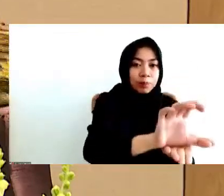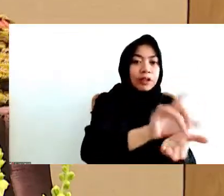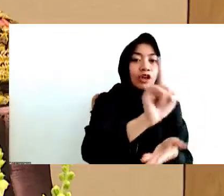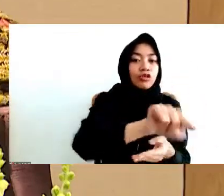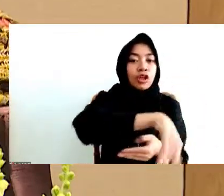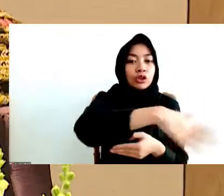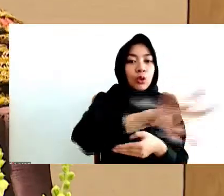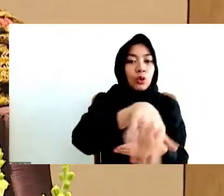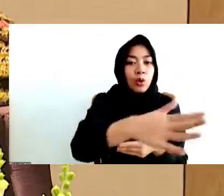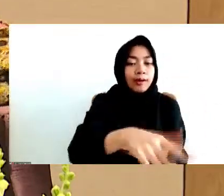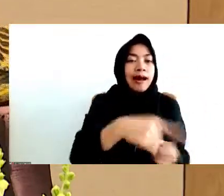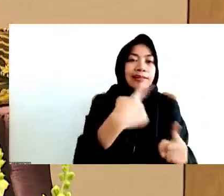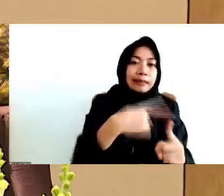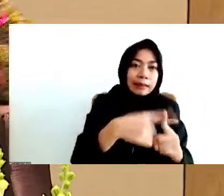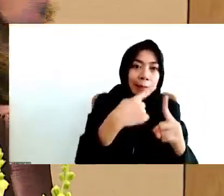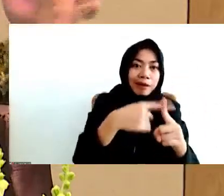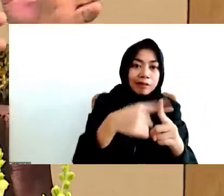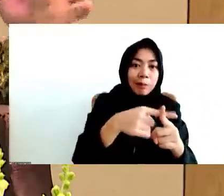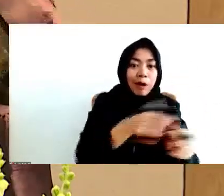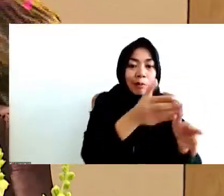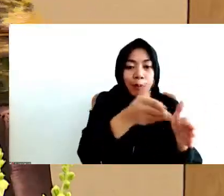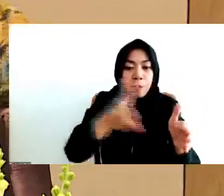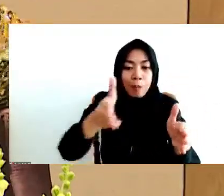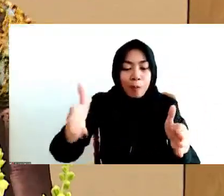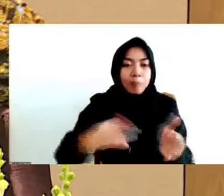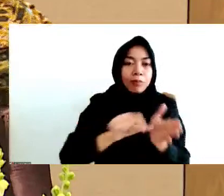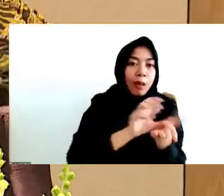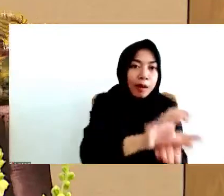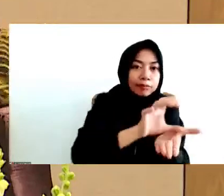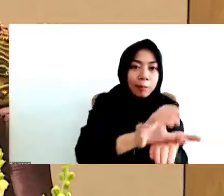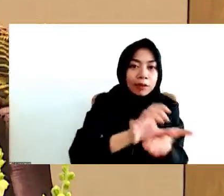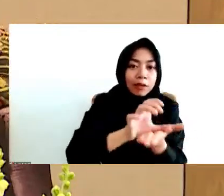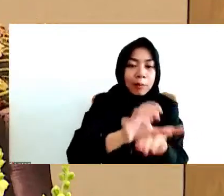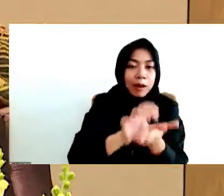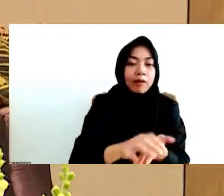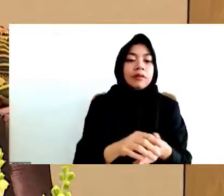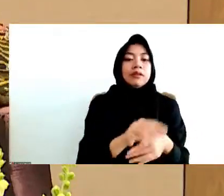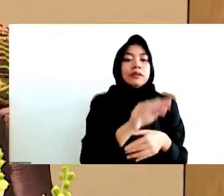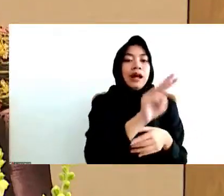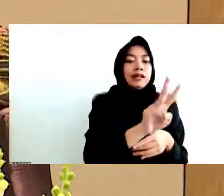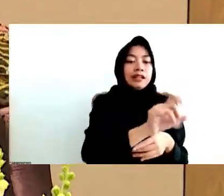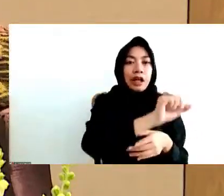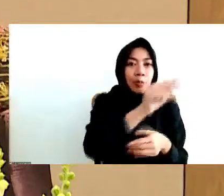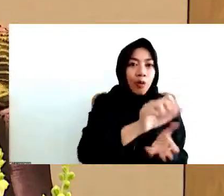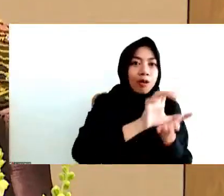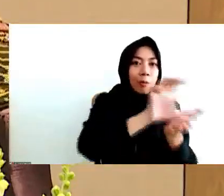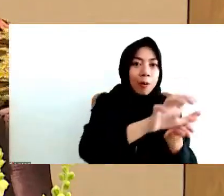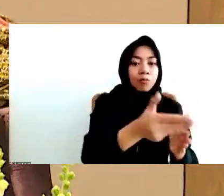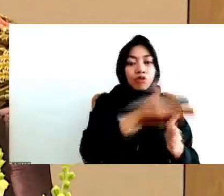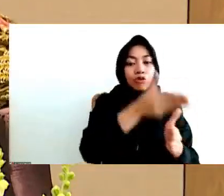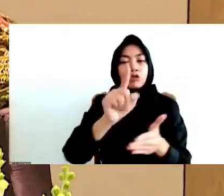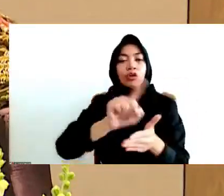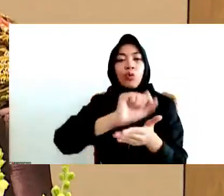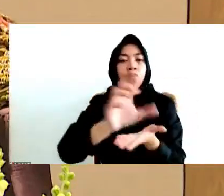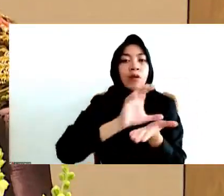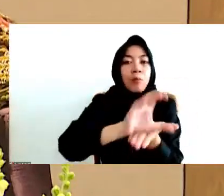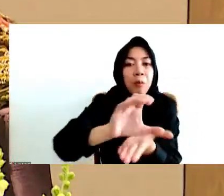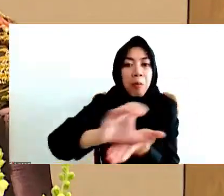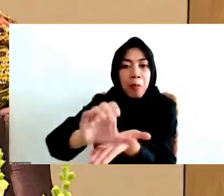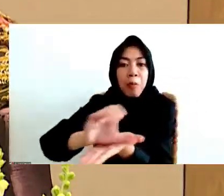more regular support. So from 3 monthly to 1 monthly. So these changes in the current